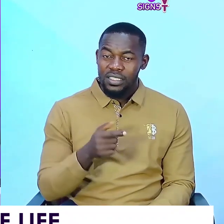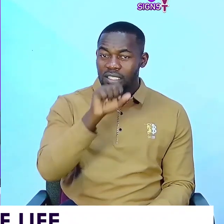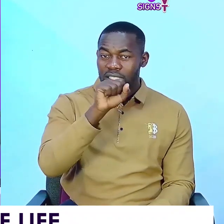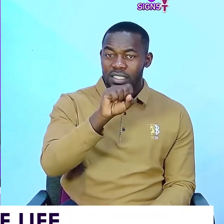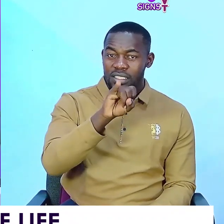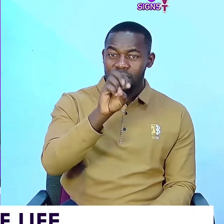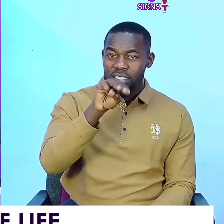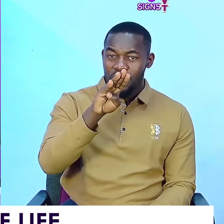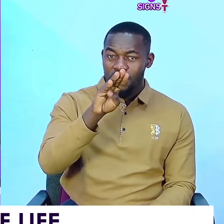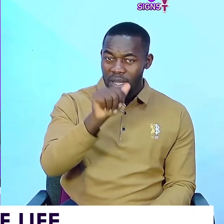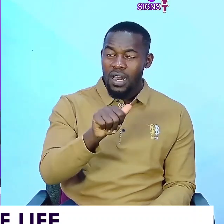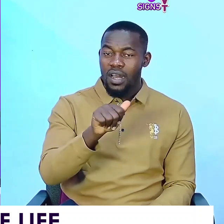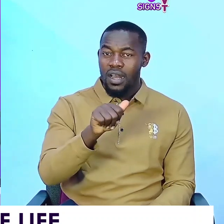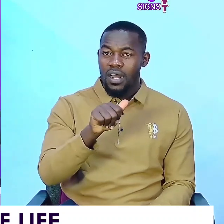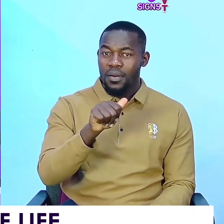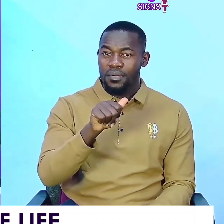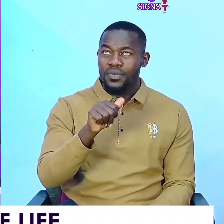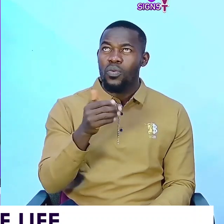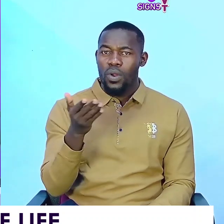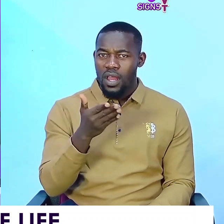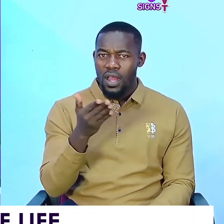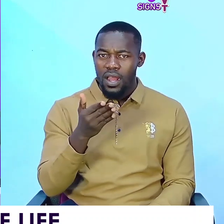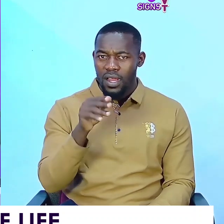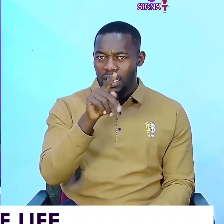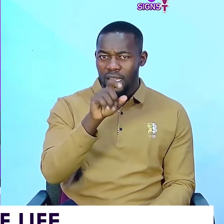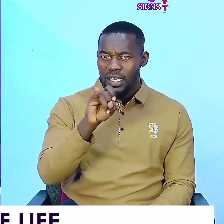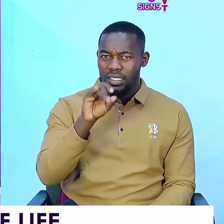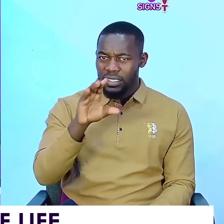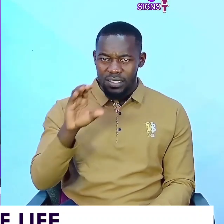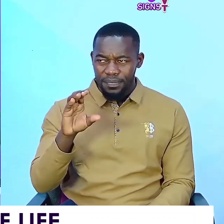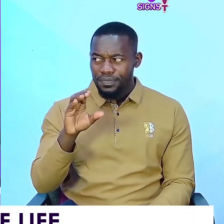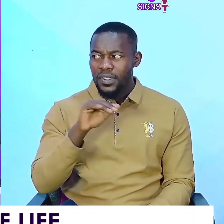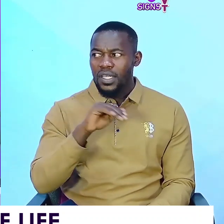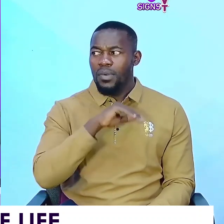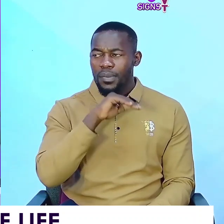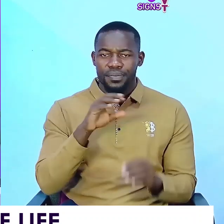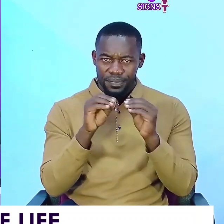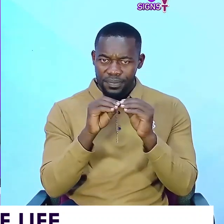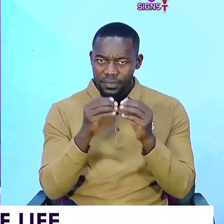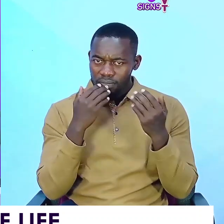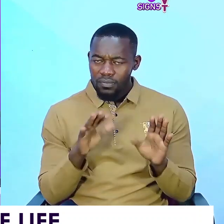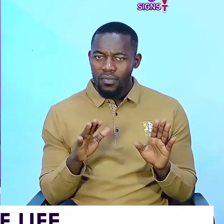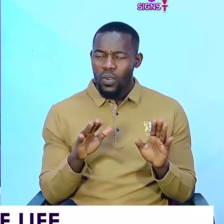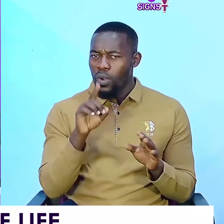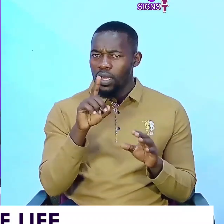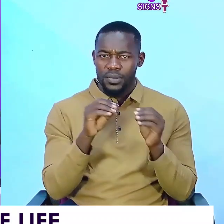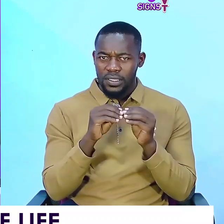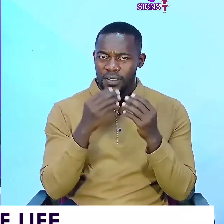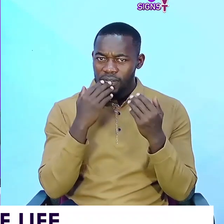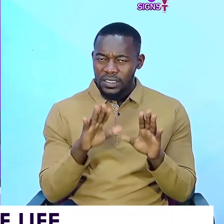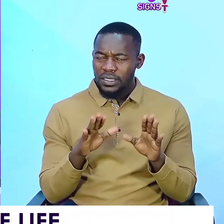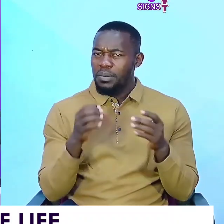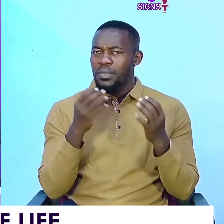first time Raila called my name at Kenya International Convention Center. Wow. There was a meeting, I've just forgotten,